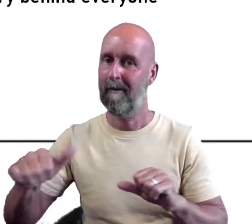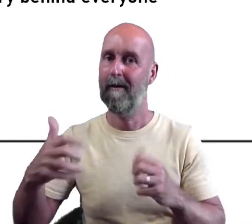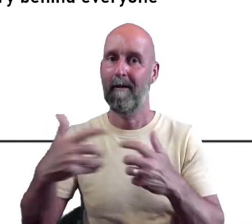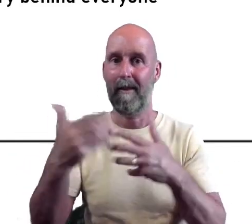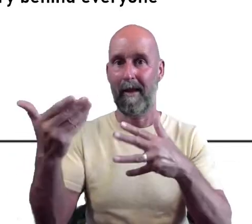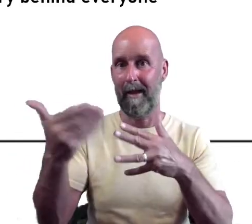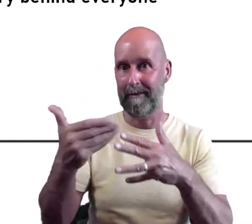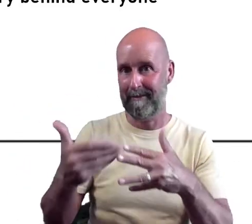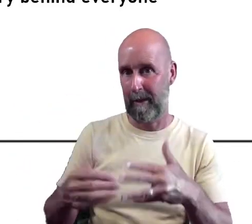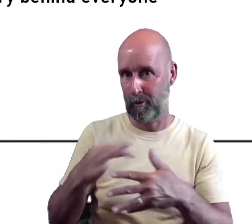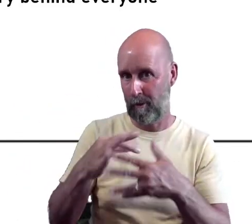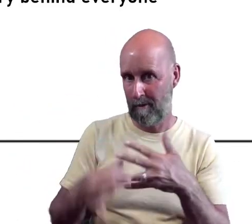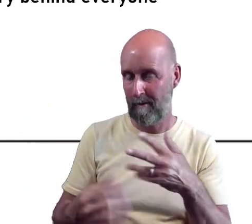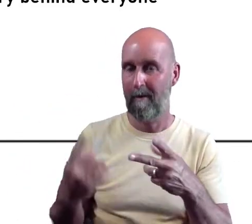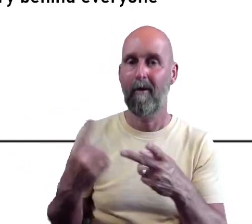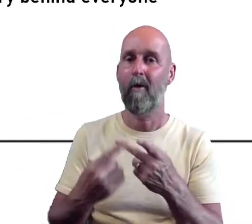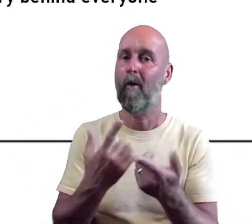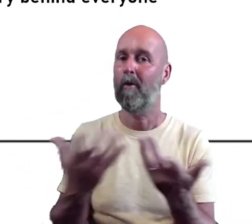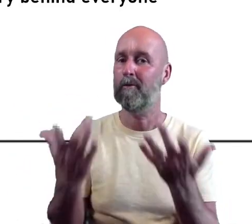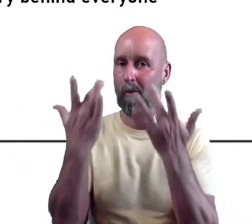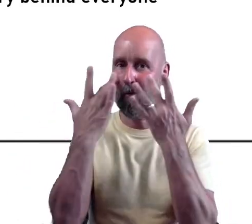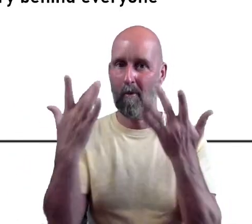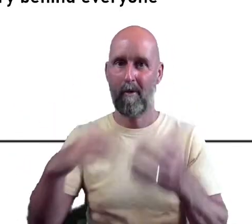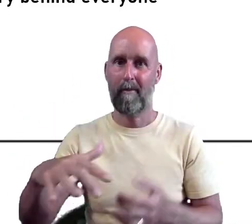more extroverted idea of place.